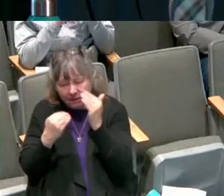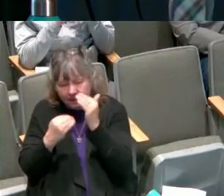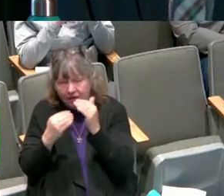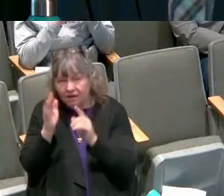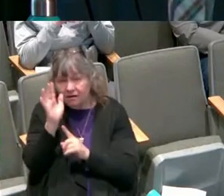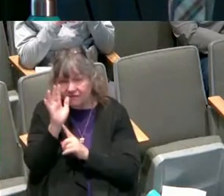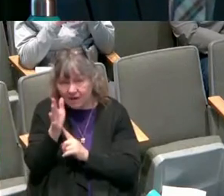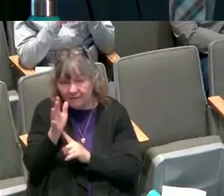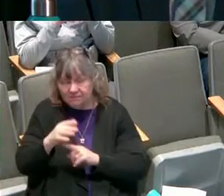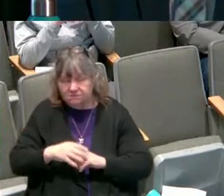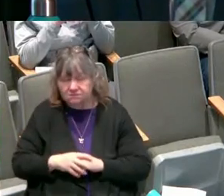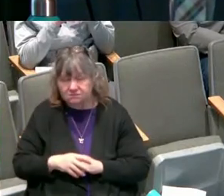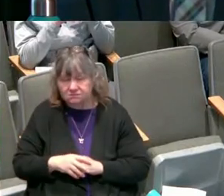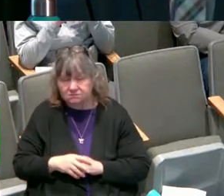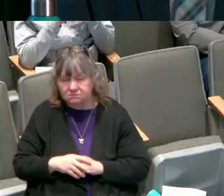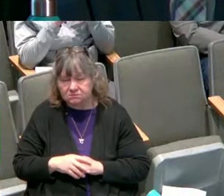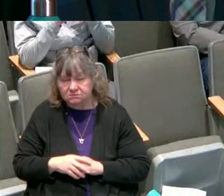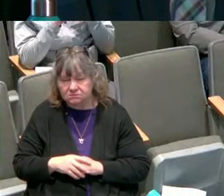minutes